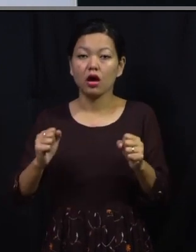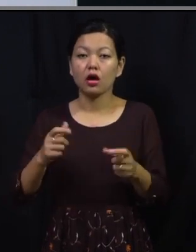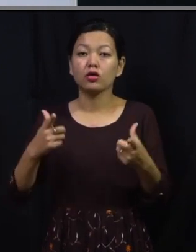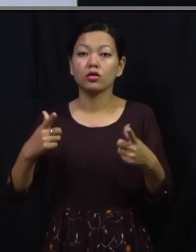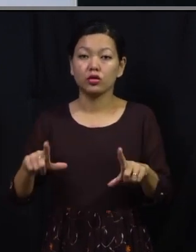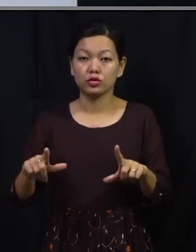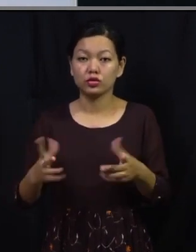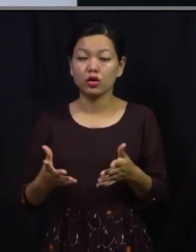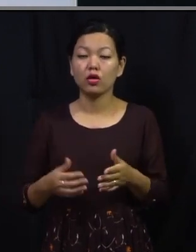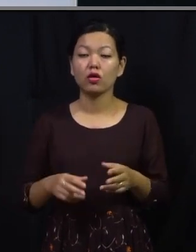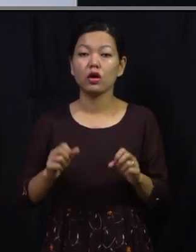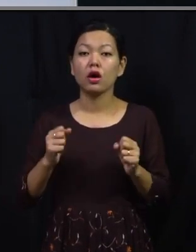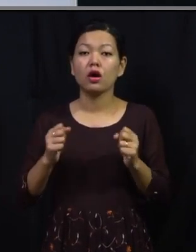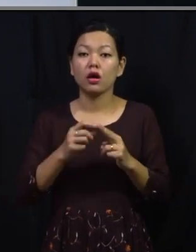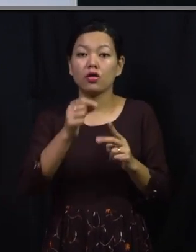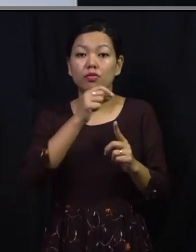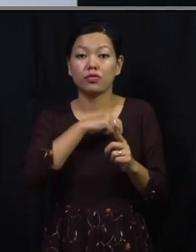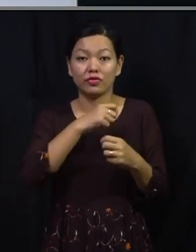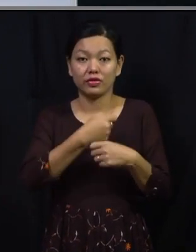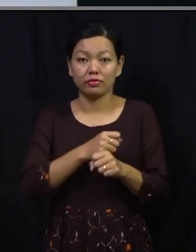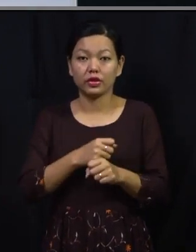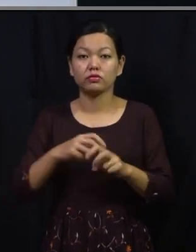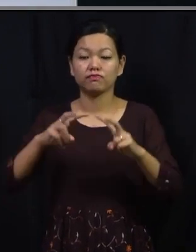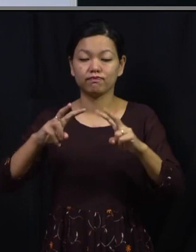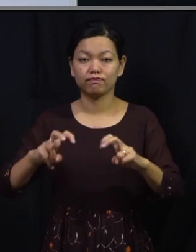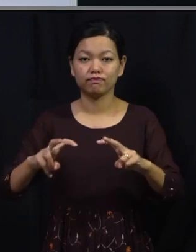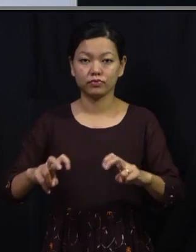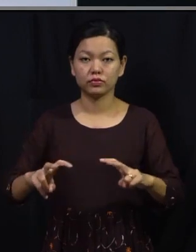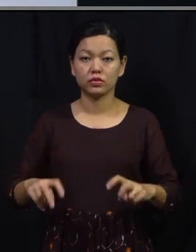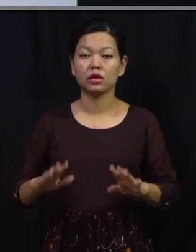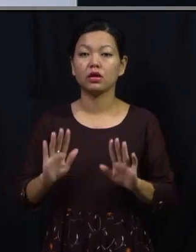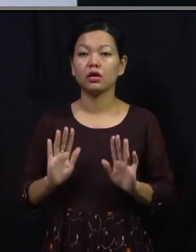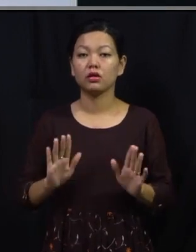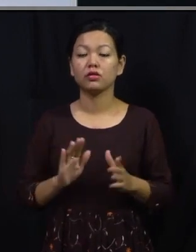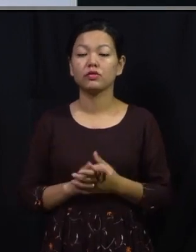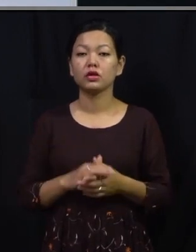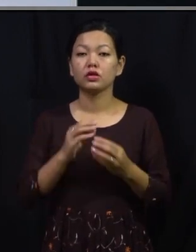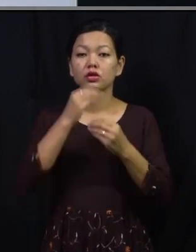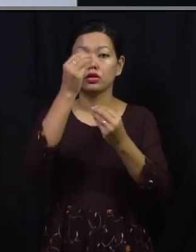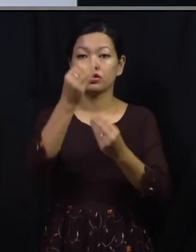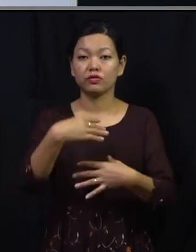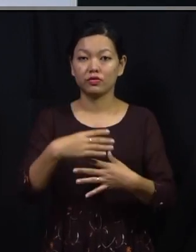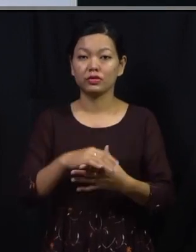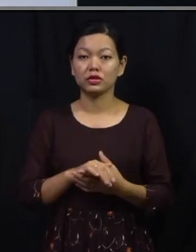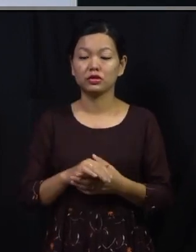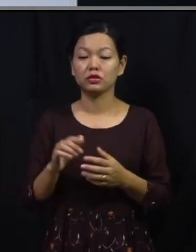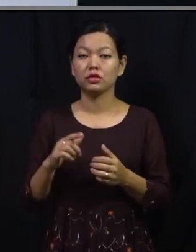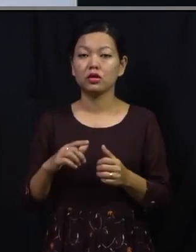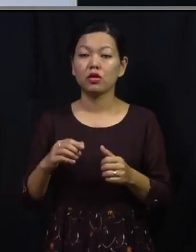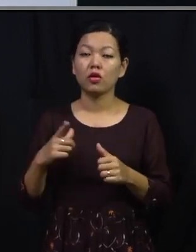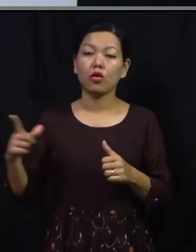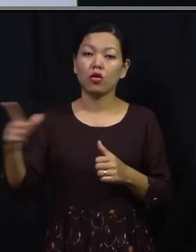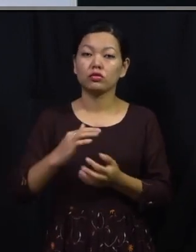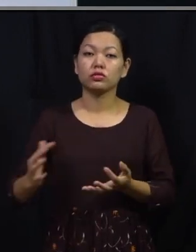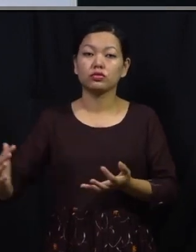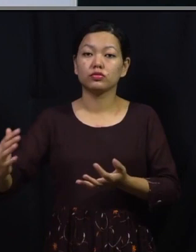the users will not find difficult in understanding the accounting information. So interpreting and analyzing is